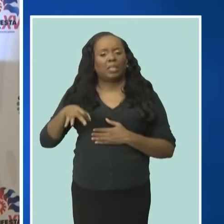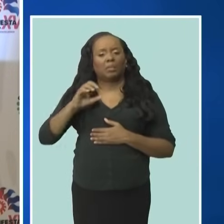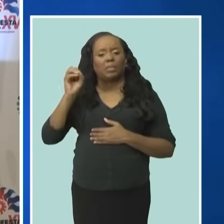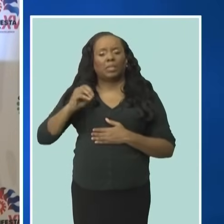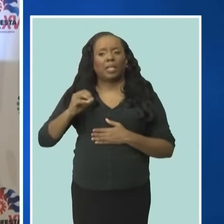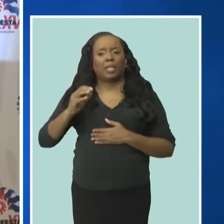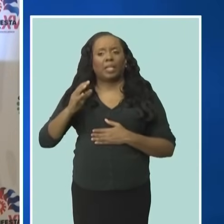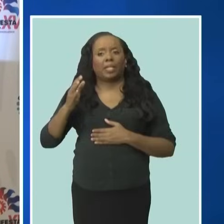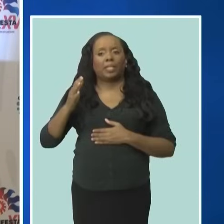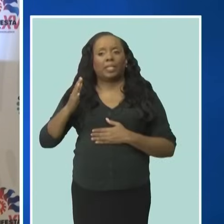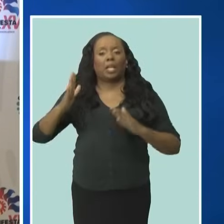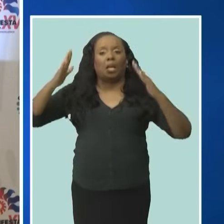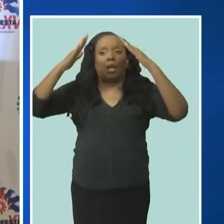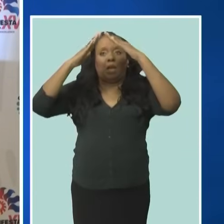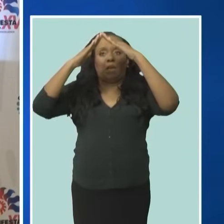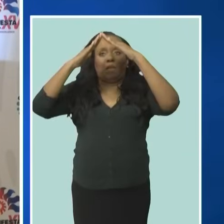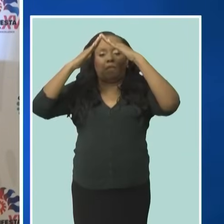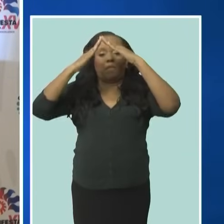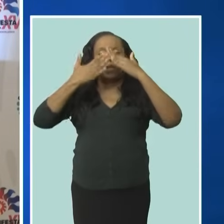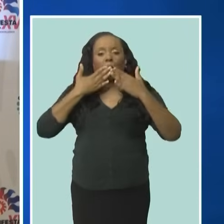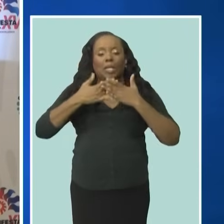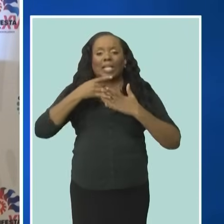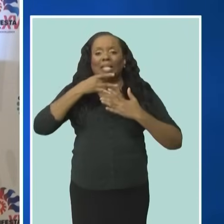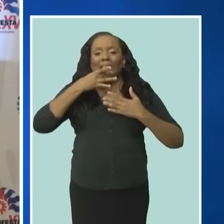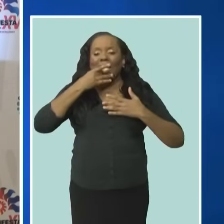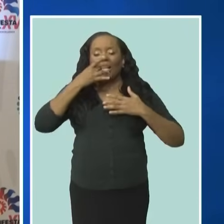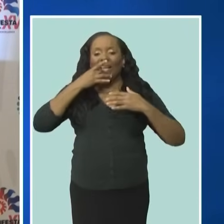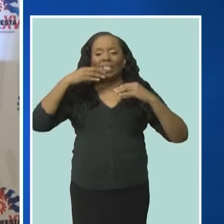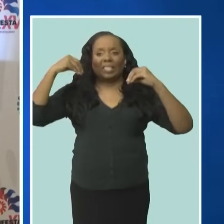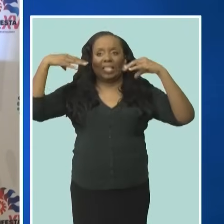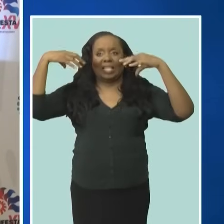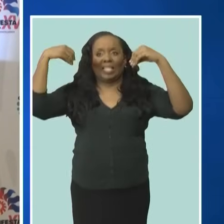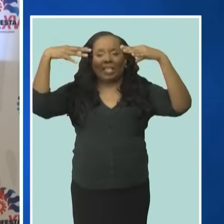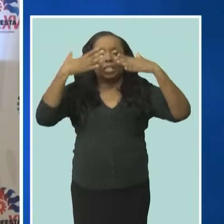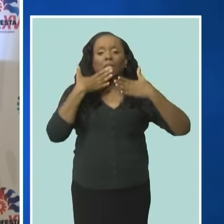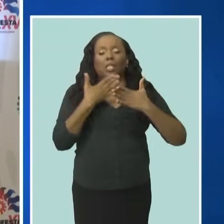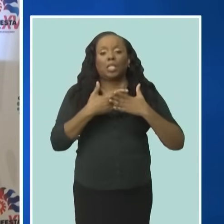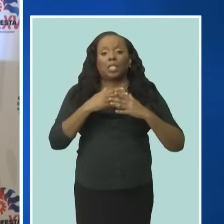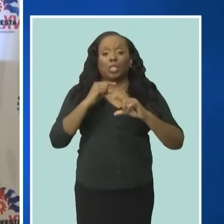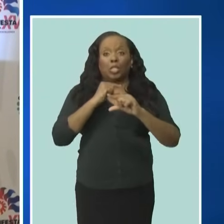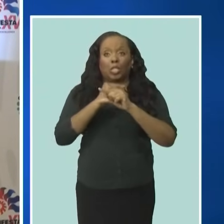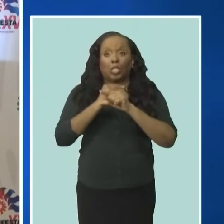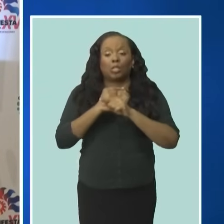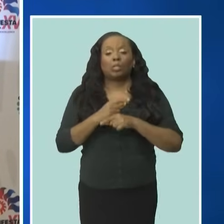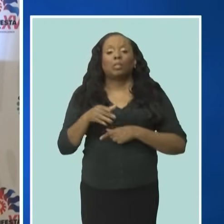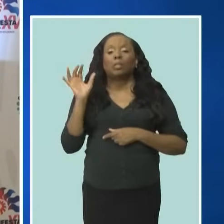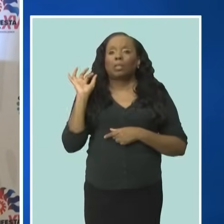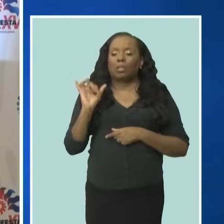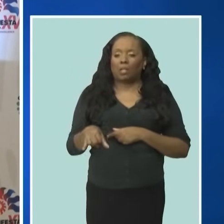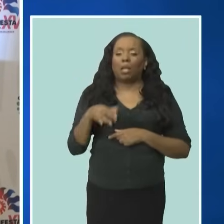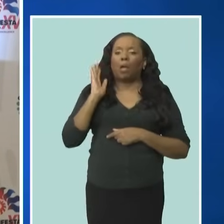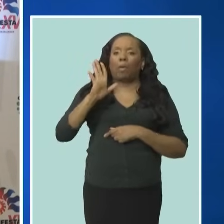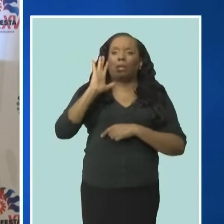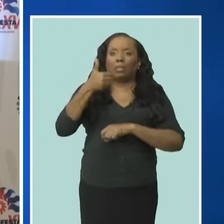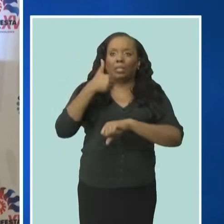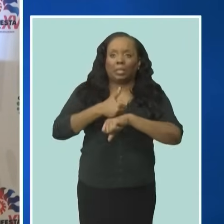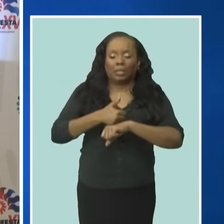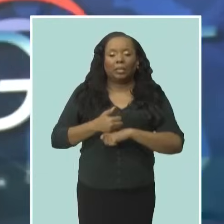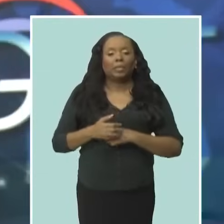on asphalt, well-lit, well-secured, and that is where the Carifesta Village and Grand Market is going to